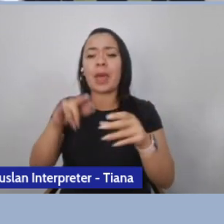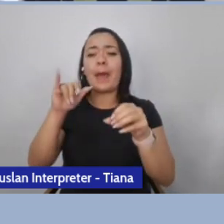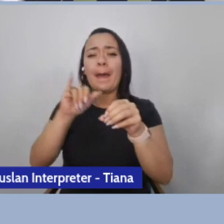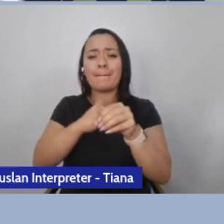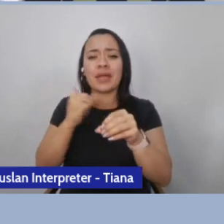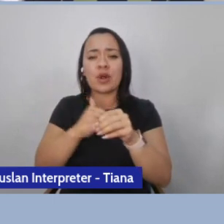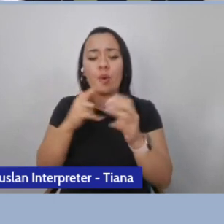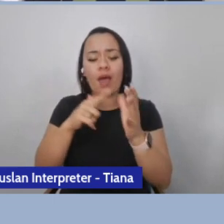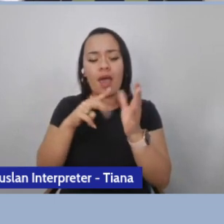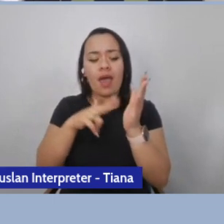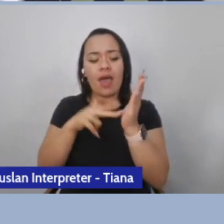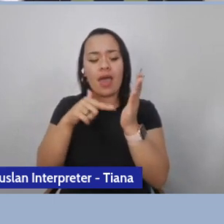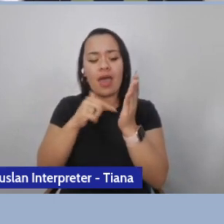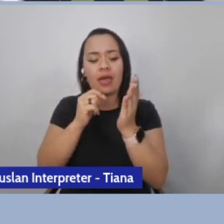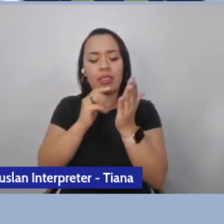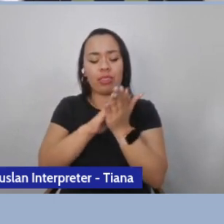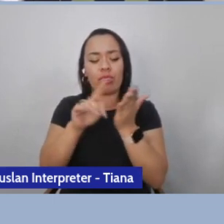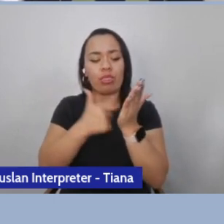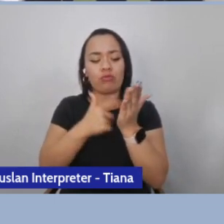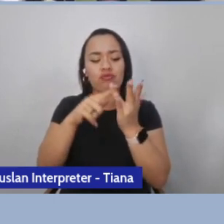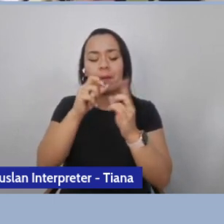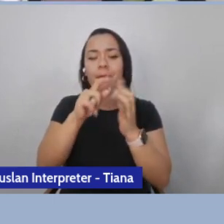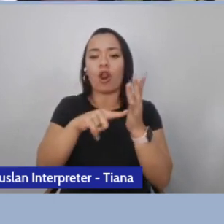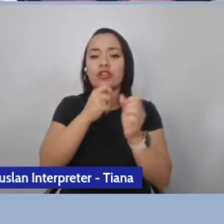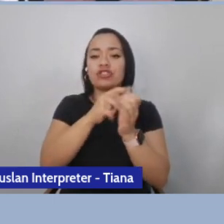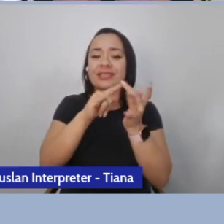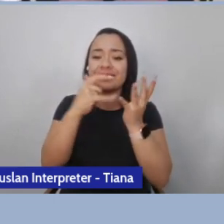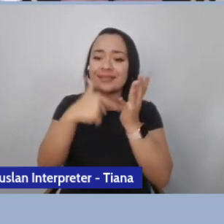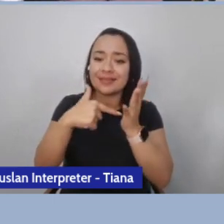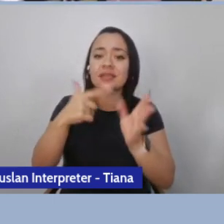sociologists, psychologists, and